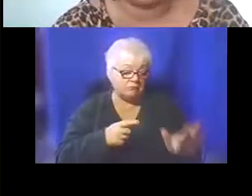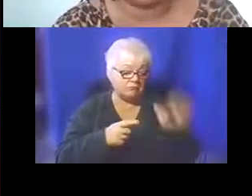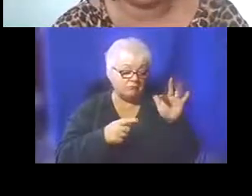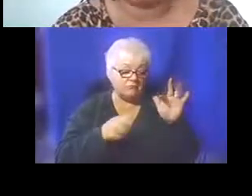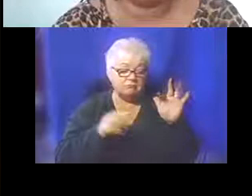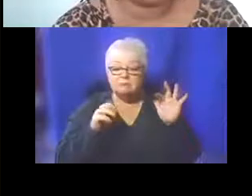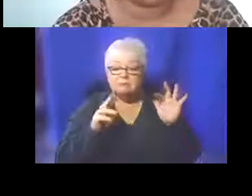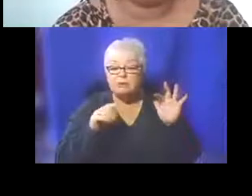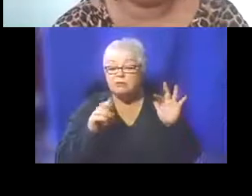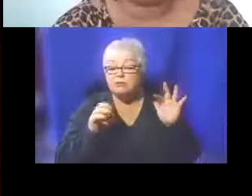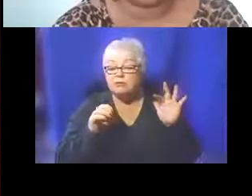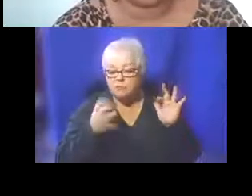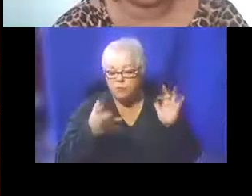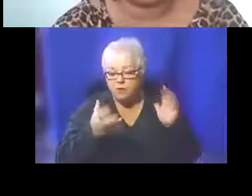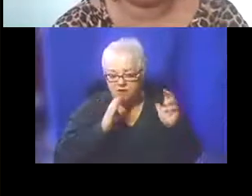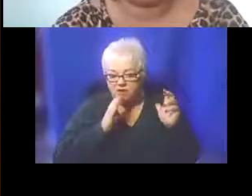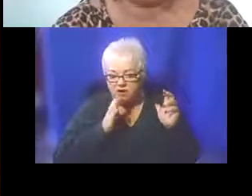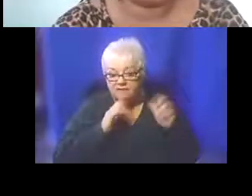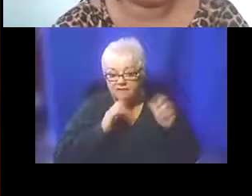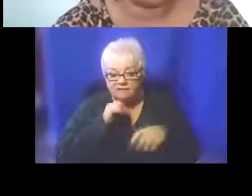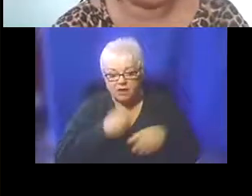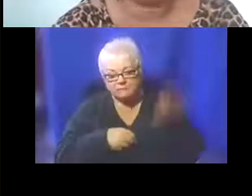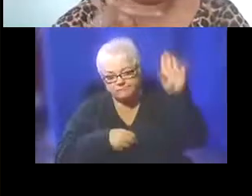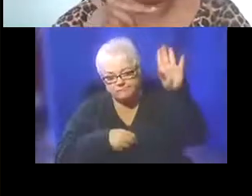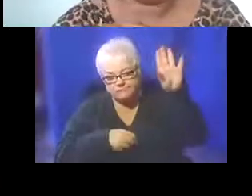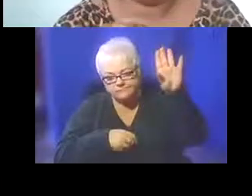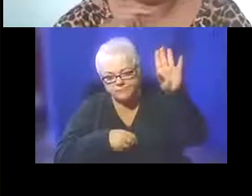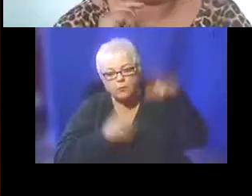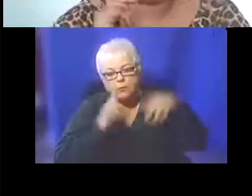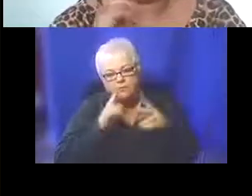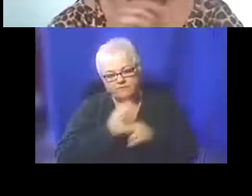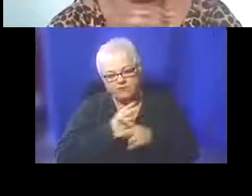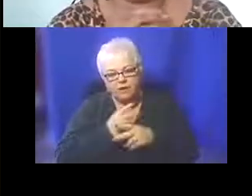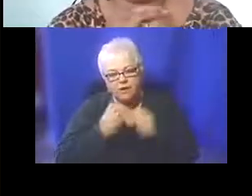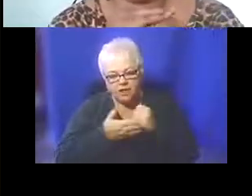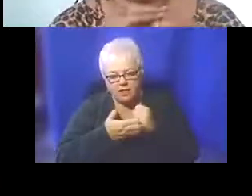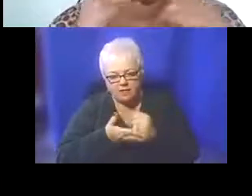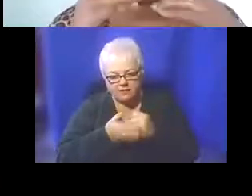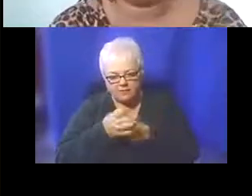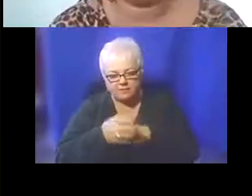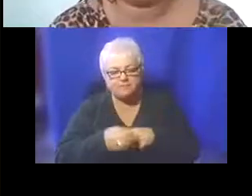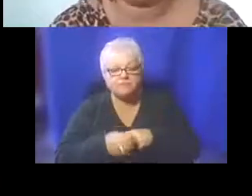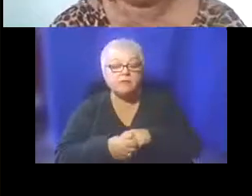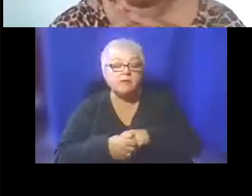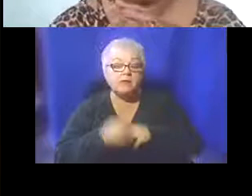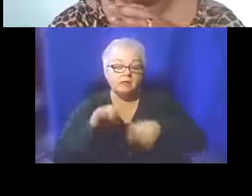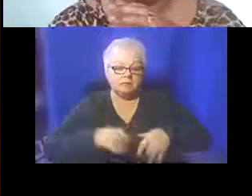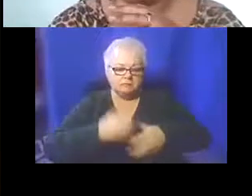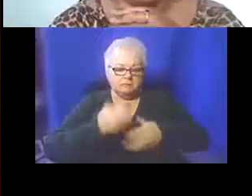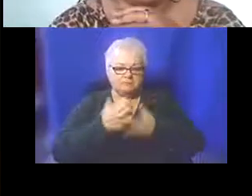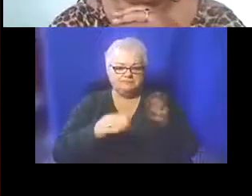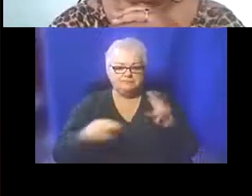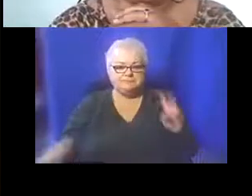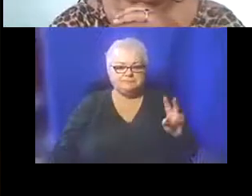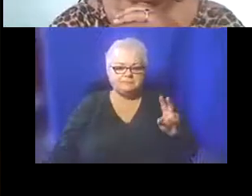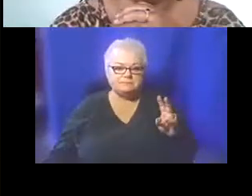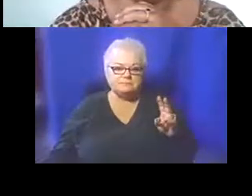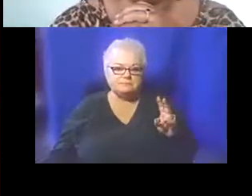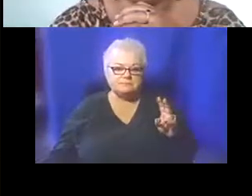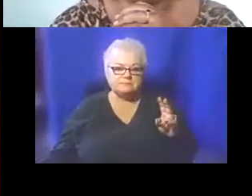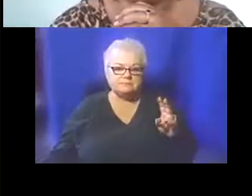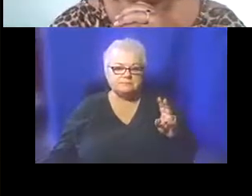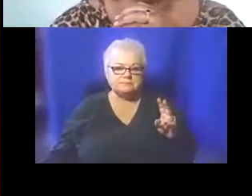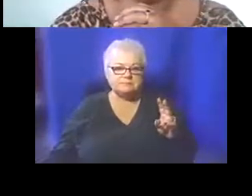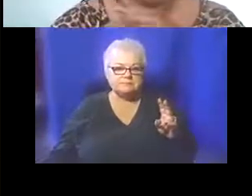that. And if not, raise your hand and we'll figure that out. But this is sort of our part 2 of She's Too